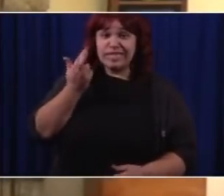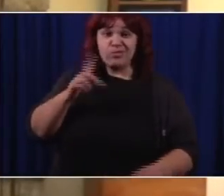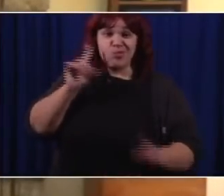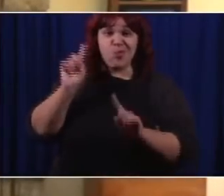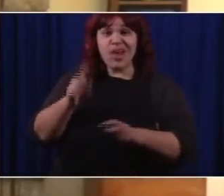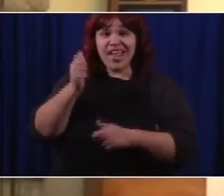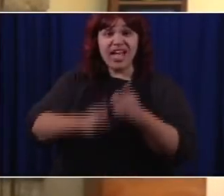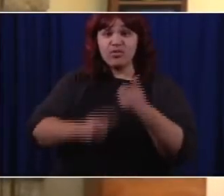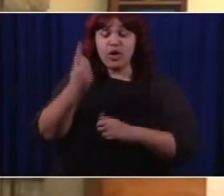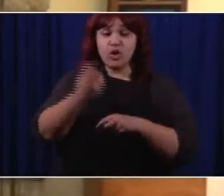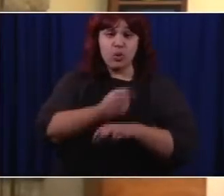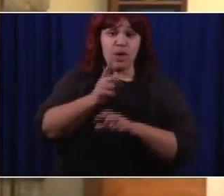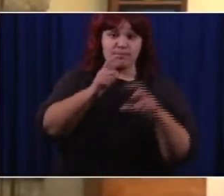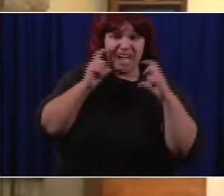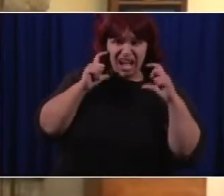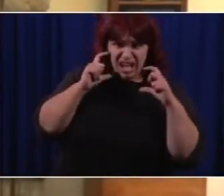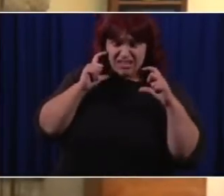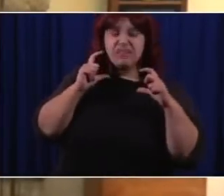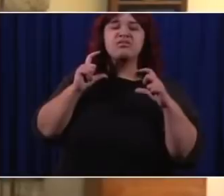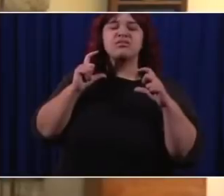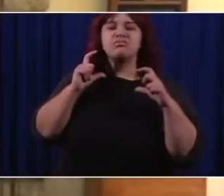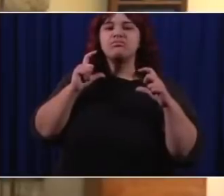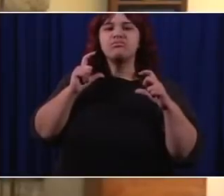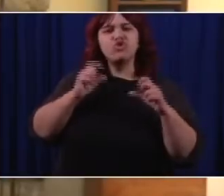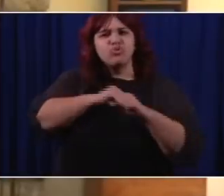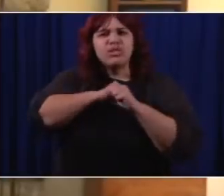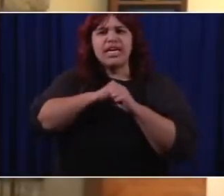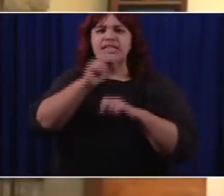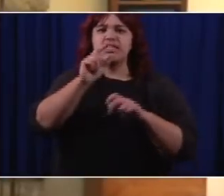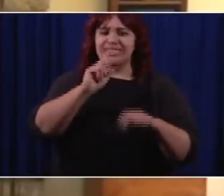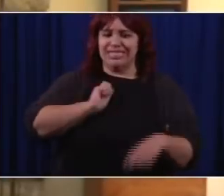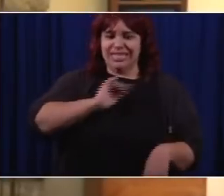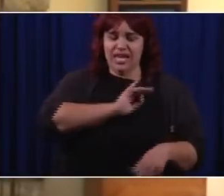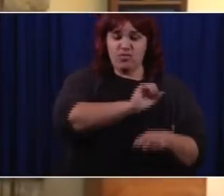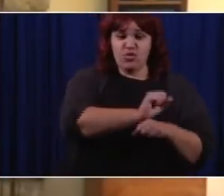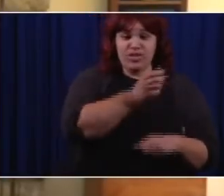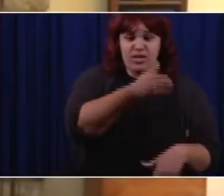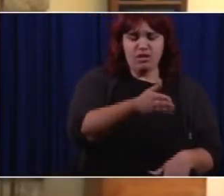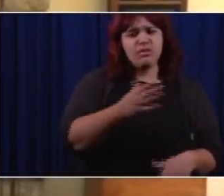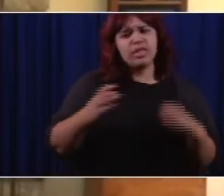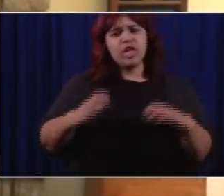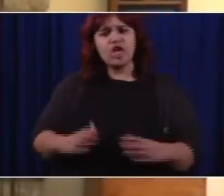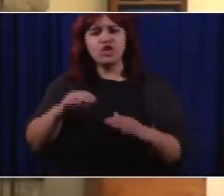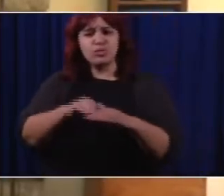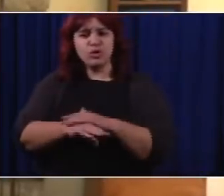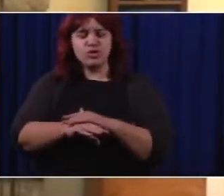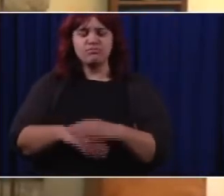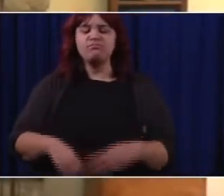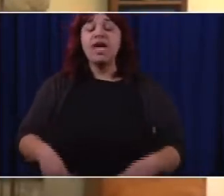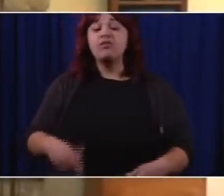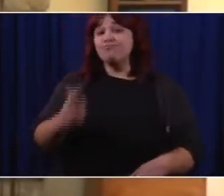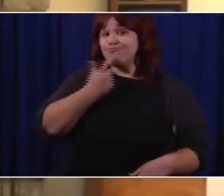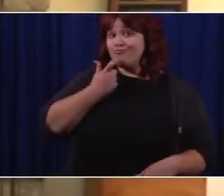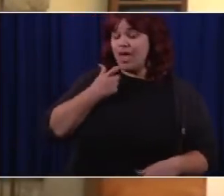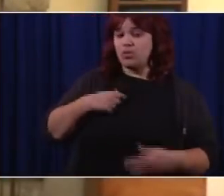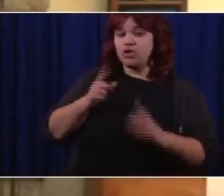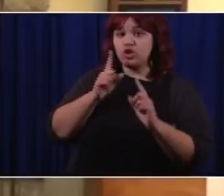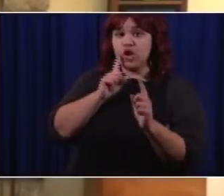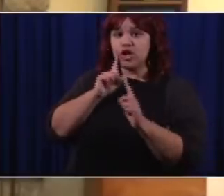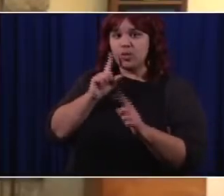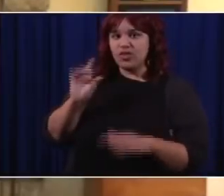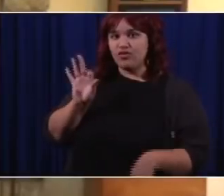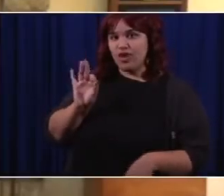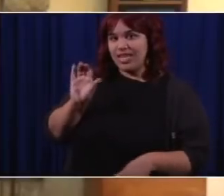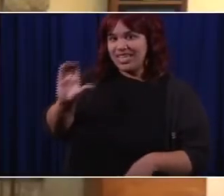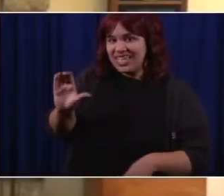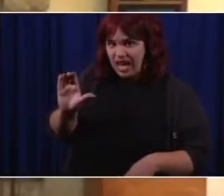customers. I was talking to the Franklin County Chamber of Commerce today, and they say that, you know, both between their members, employees and customers, they're